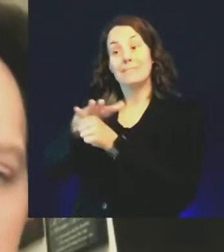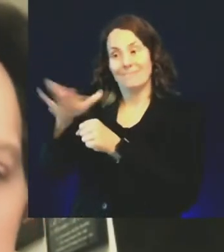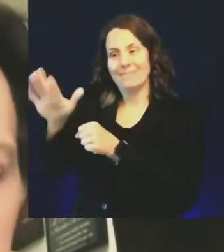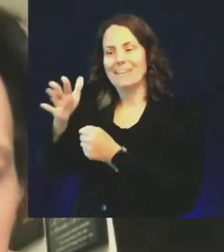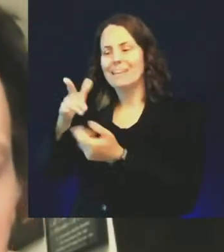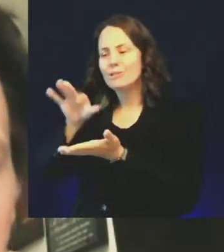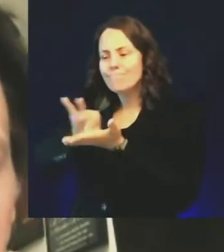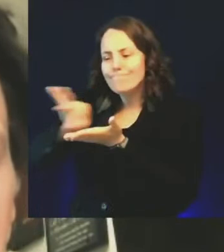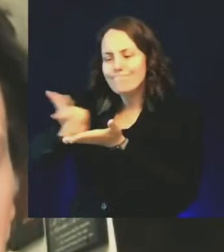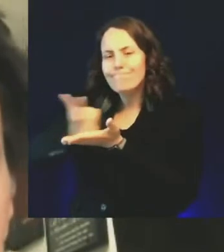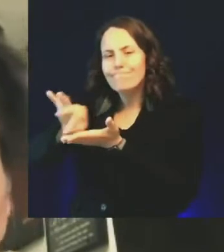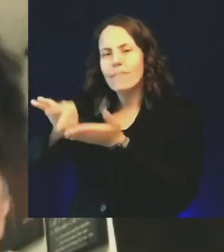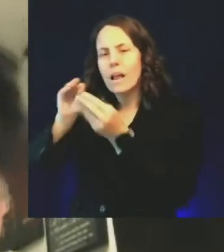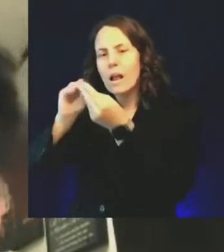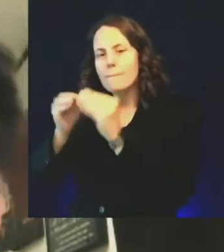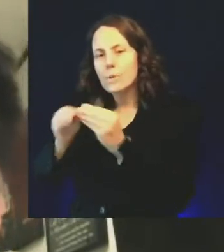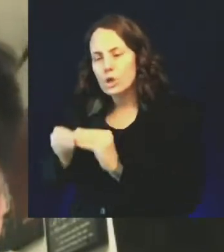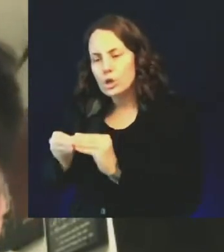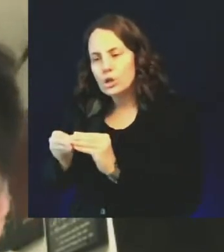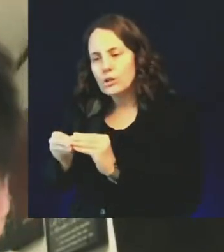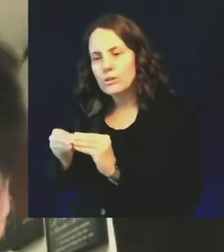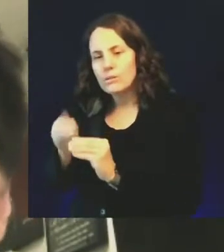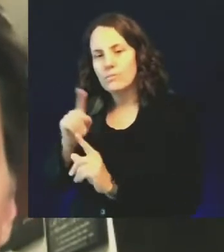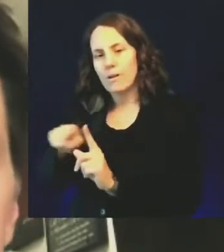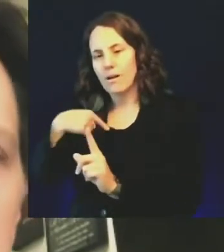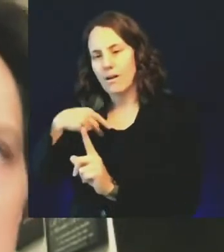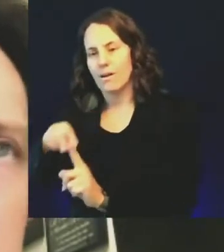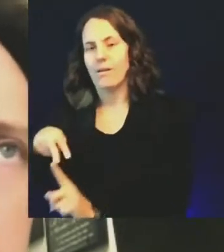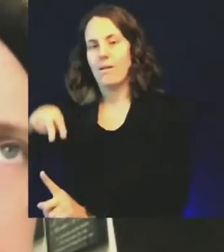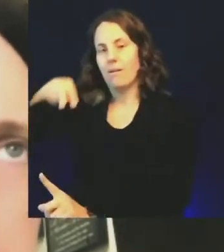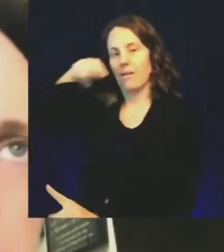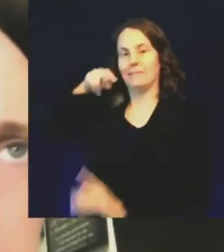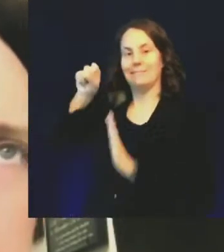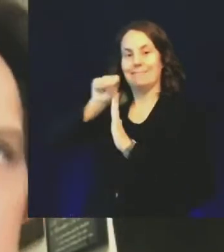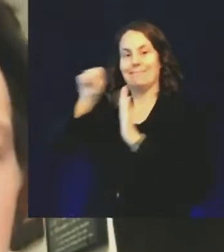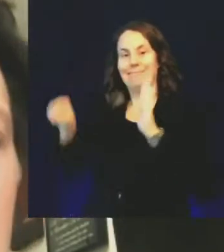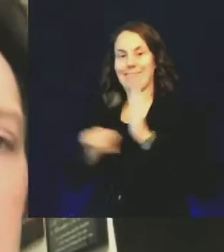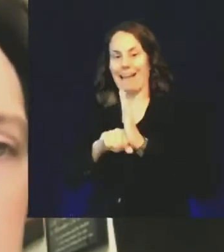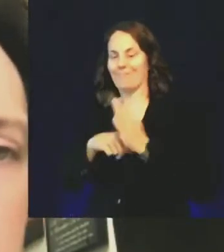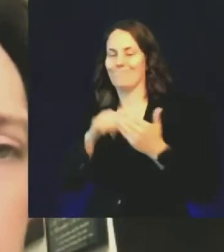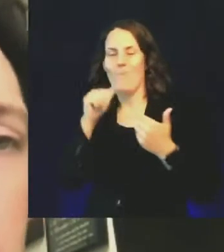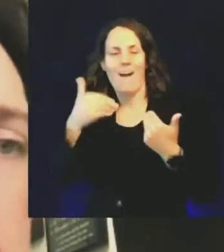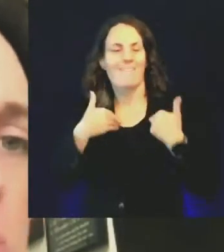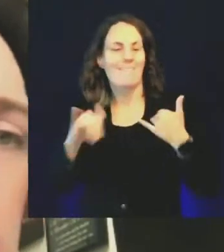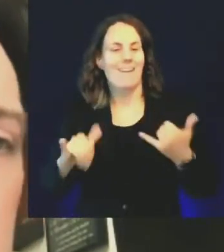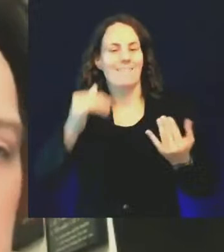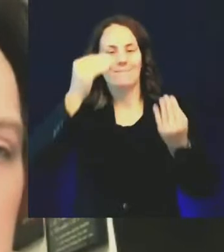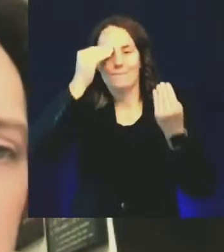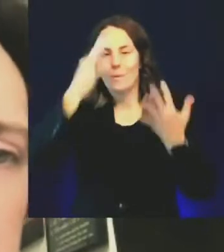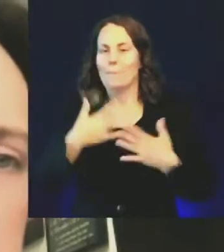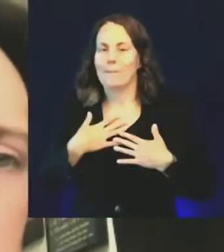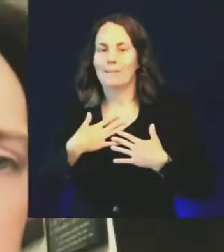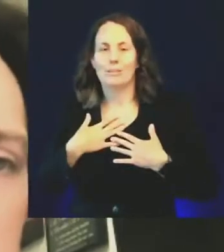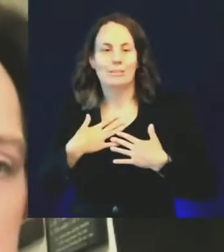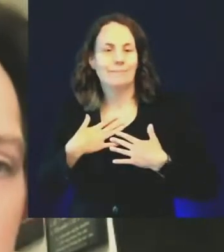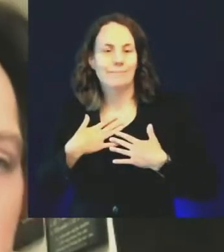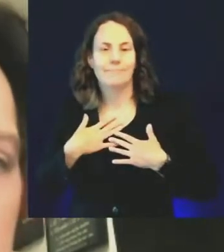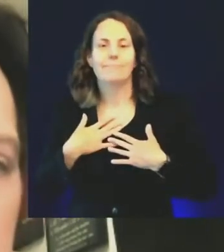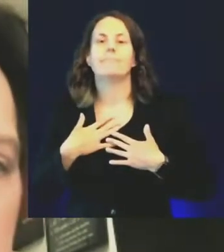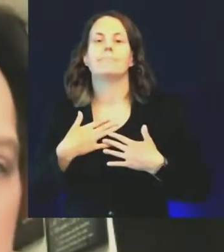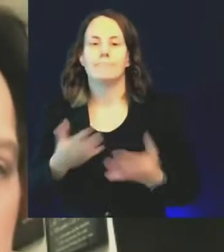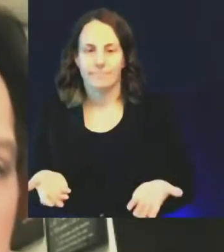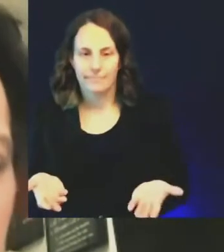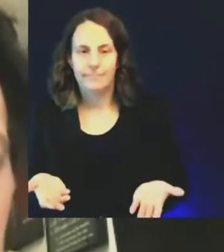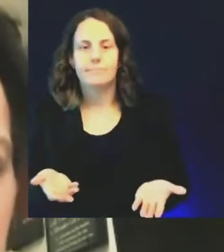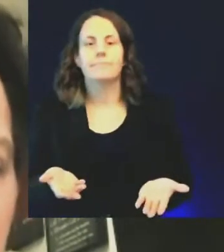know transmission has occurred in school settings or gatherings around school. So a school-based outbreak